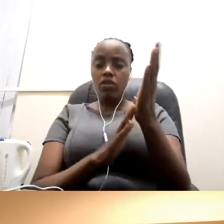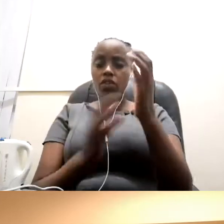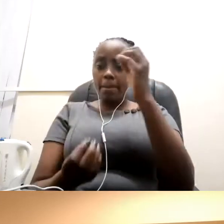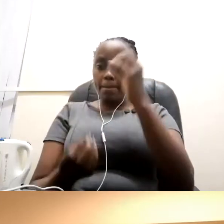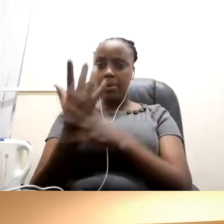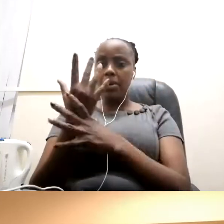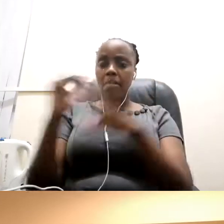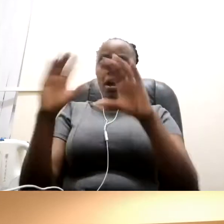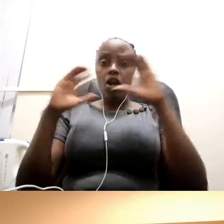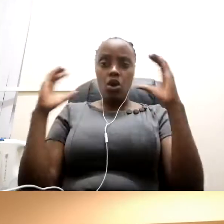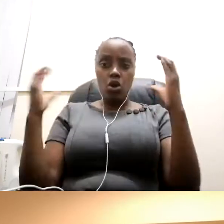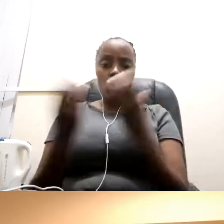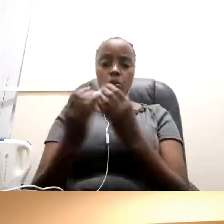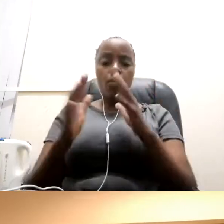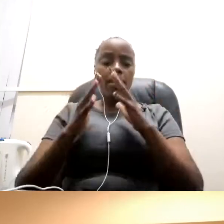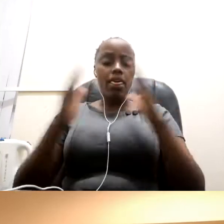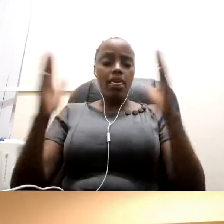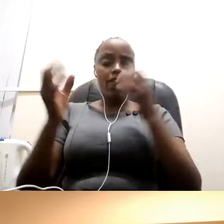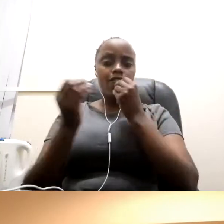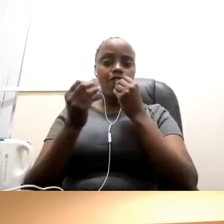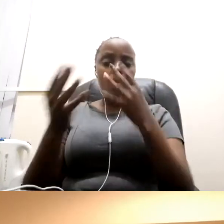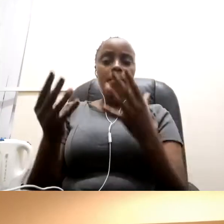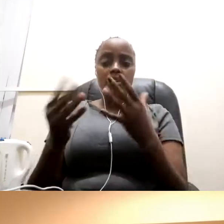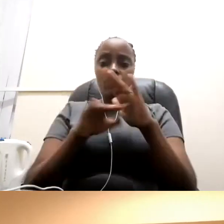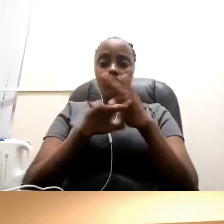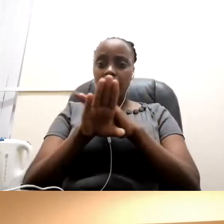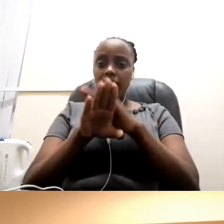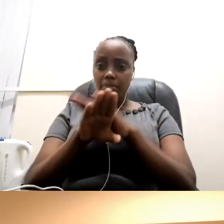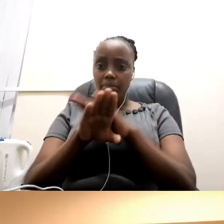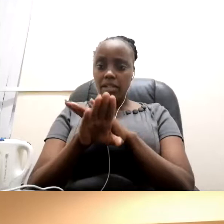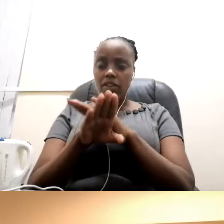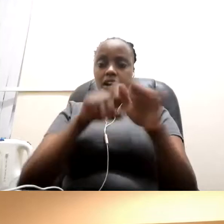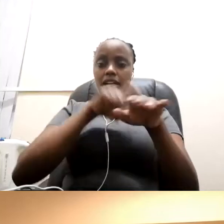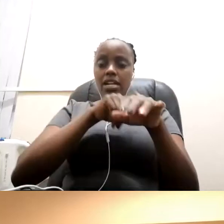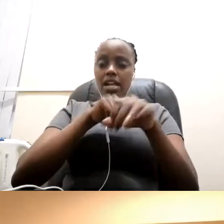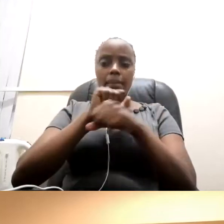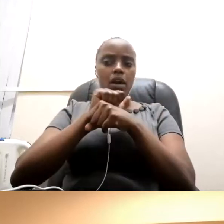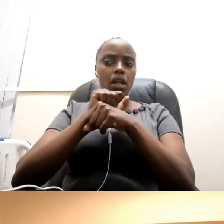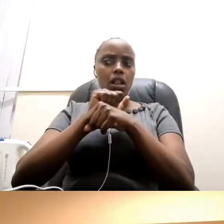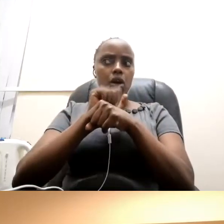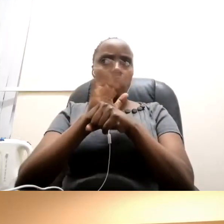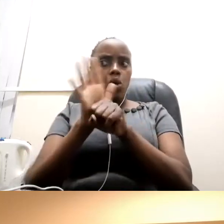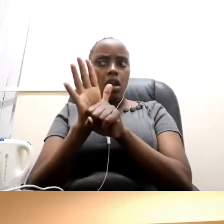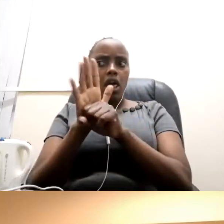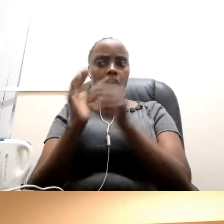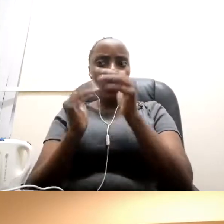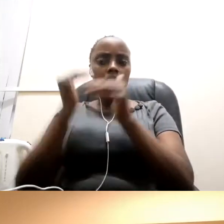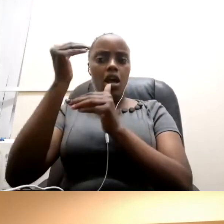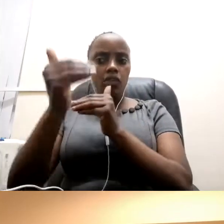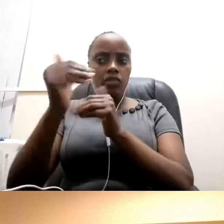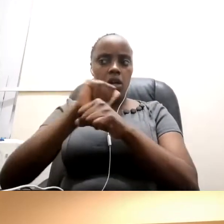global big data about accessibility during the pandemic and after the